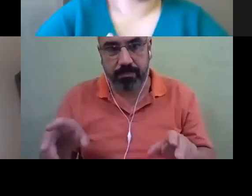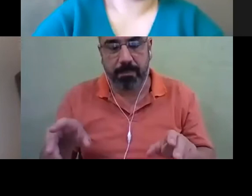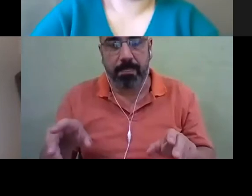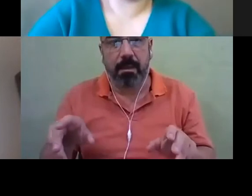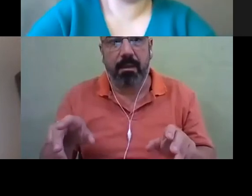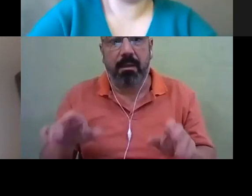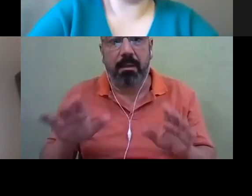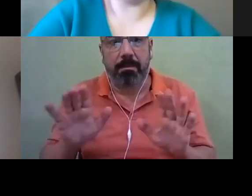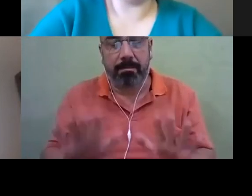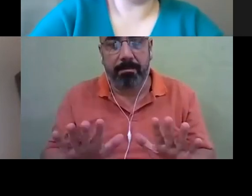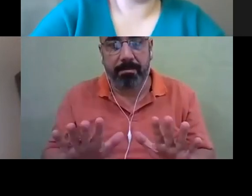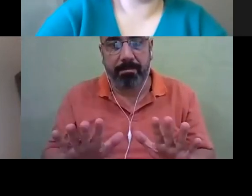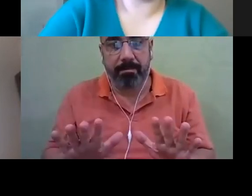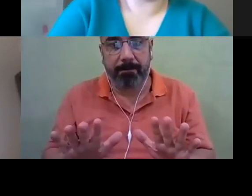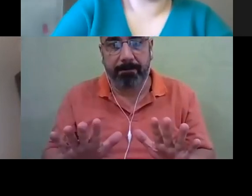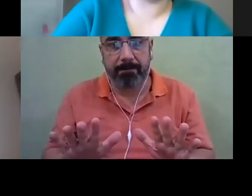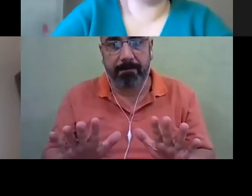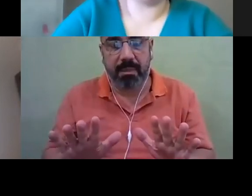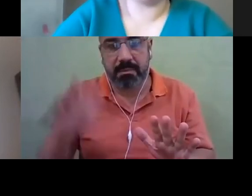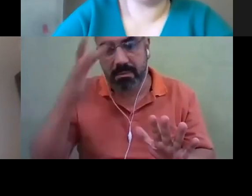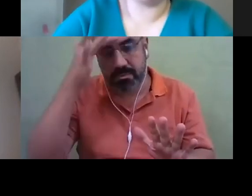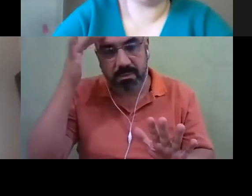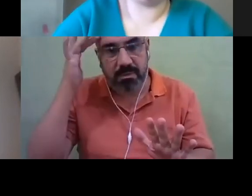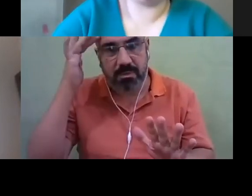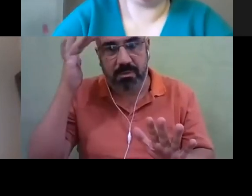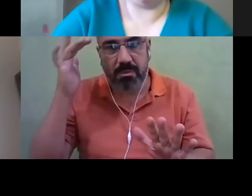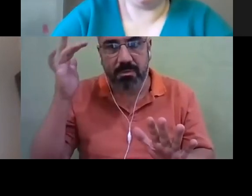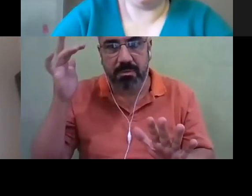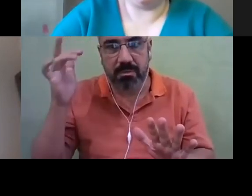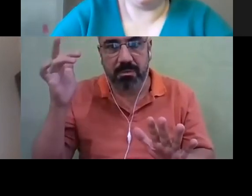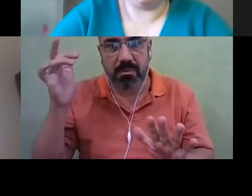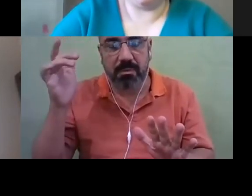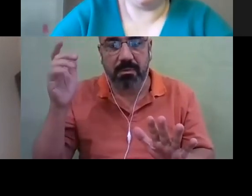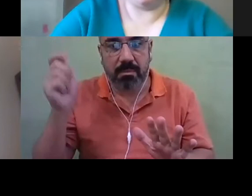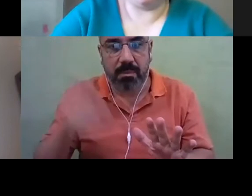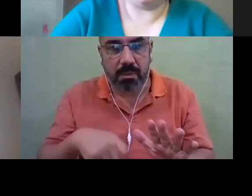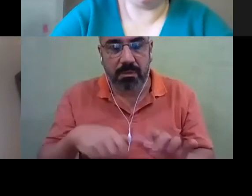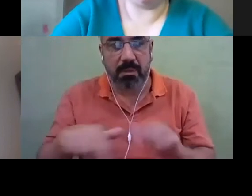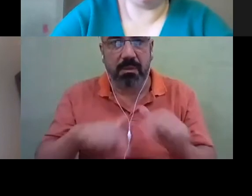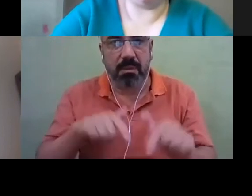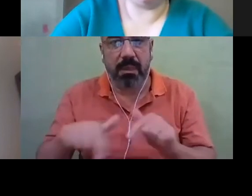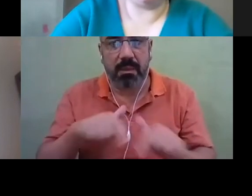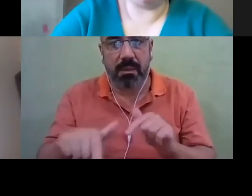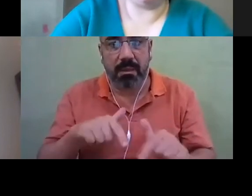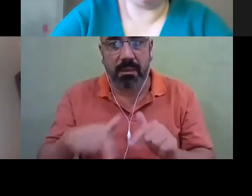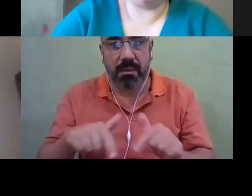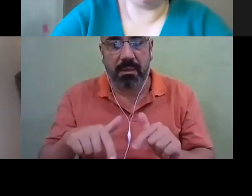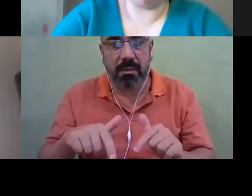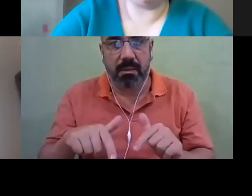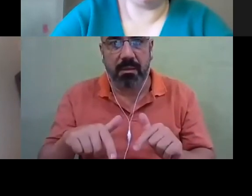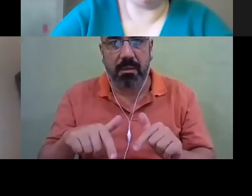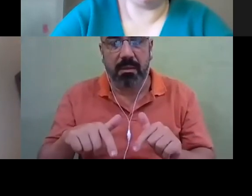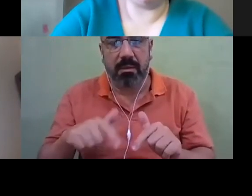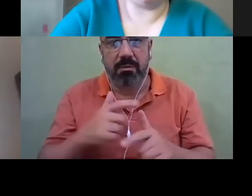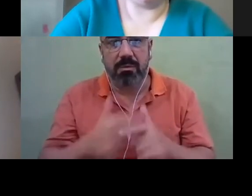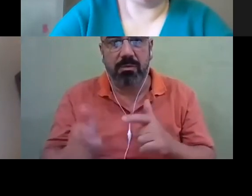right? Doesn't define me, right? But by the way, I want some this and that and the other thing sorted out. I want you to